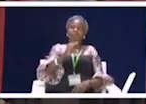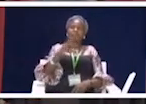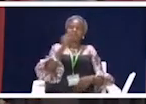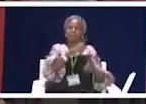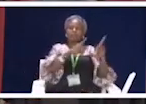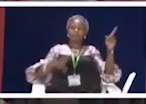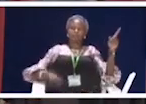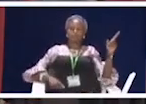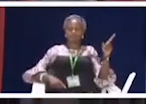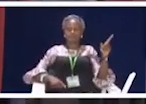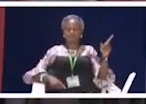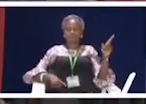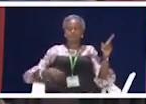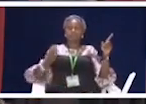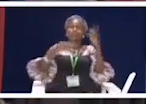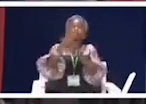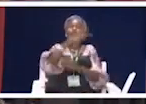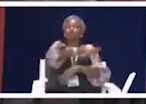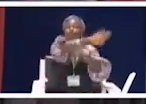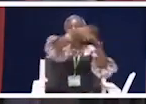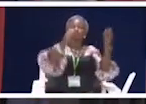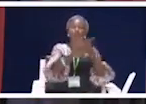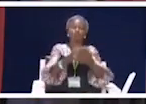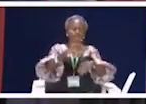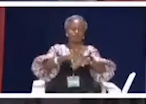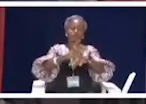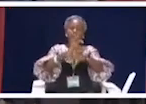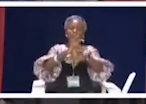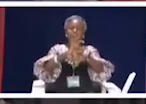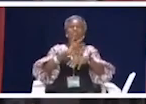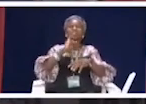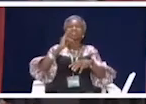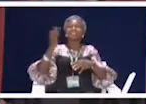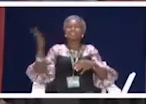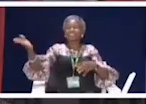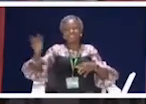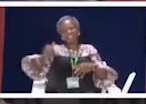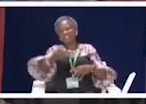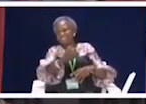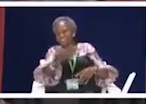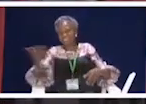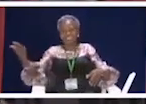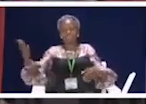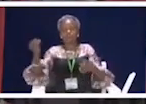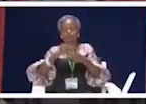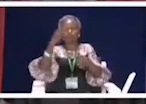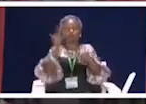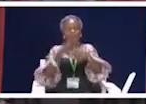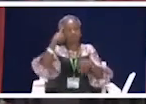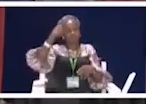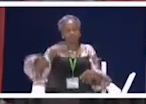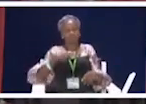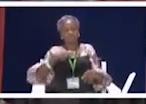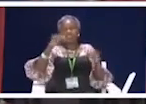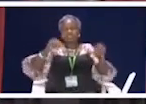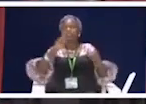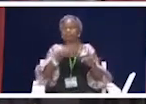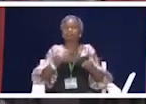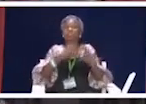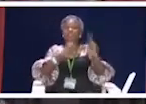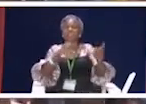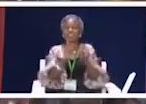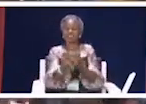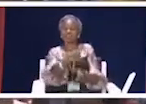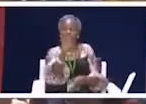Lord, the God of all flesh. Is there anything too hard for me?" Can you please answer that